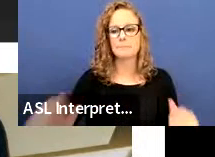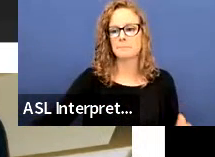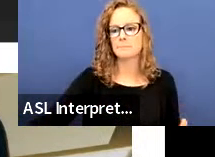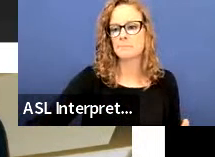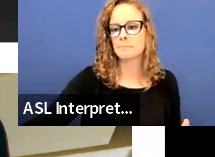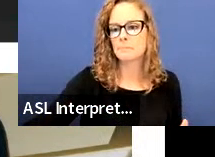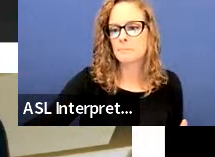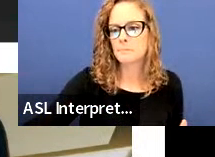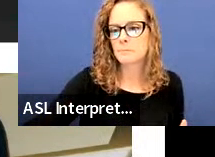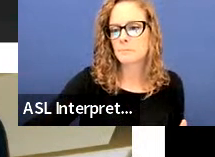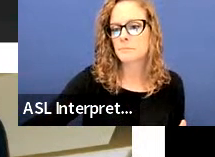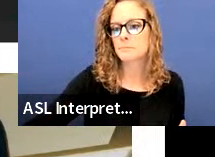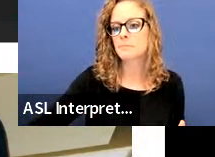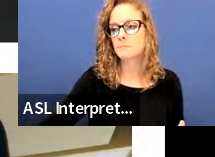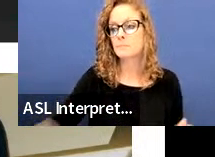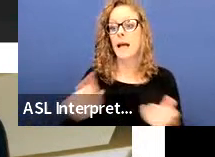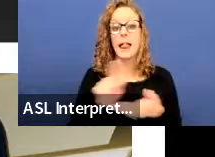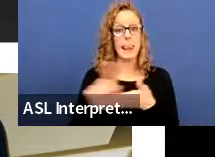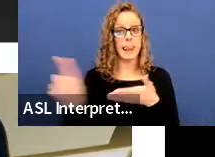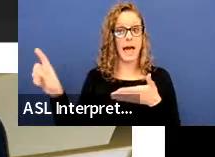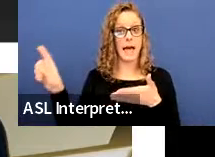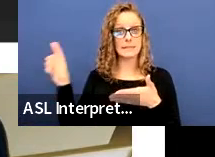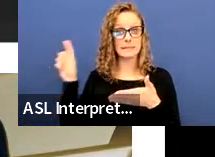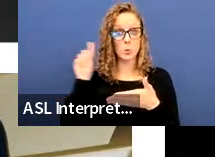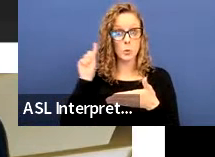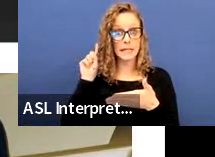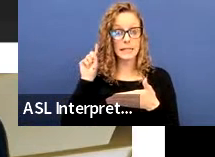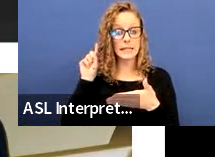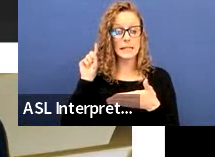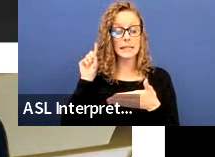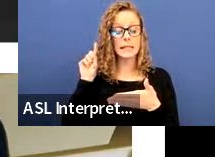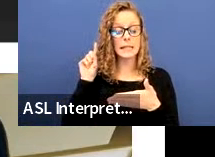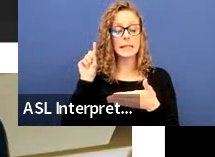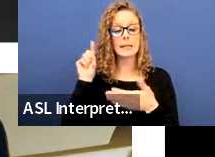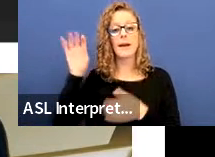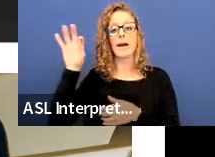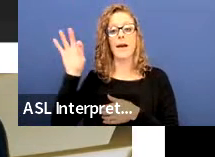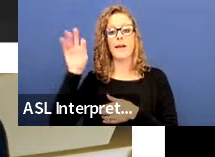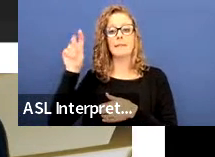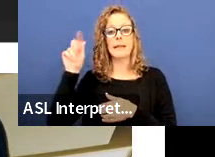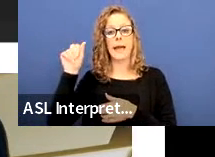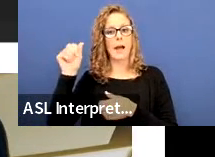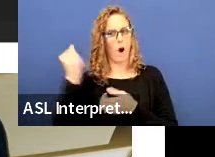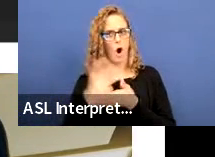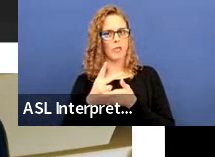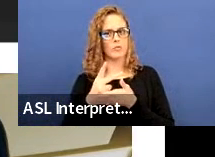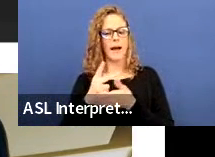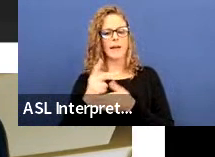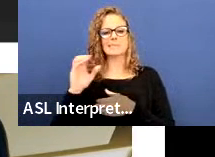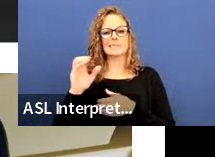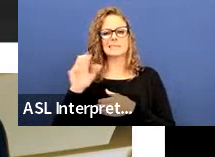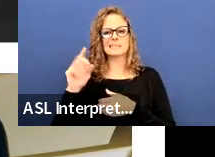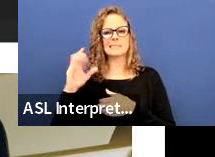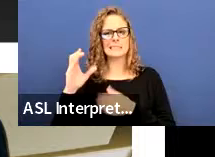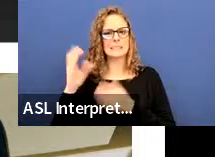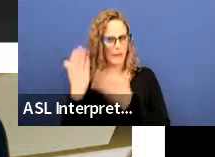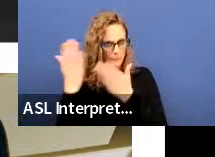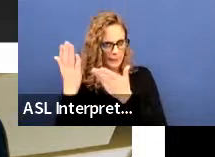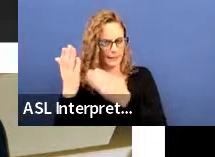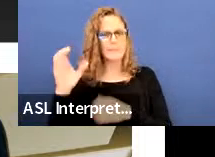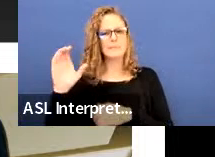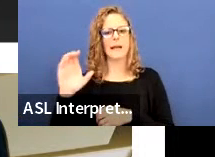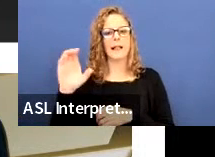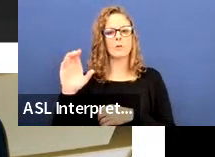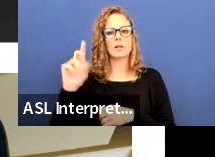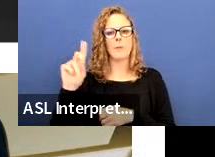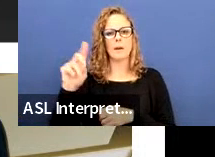Last week, the FDA authorized, CDC recommended, and also the California Department of Public